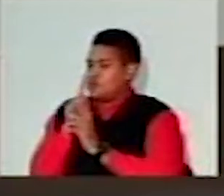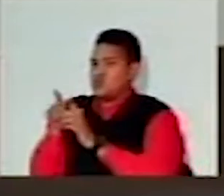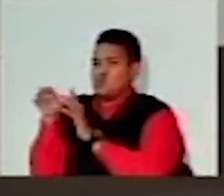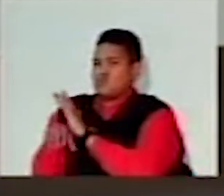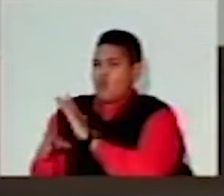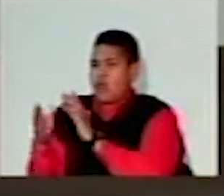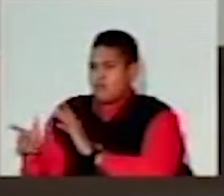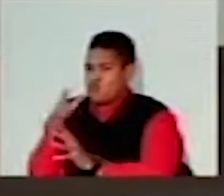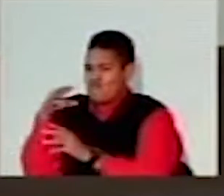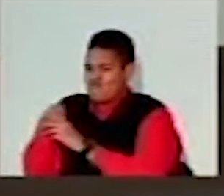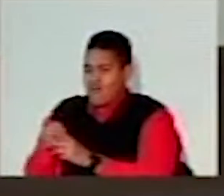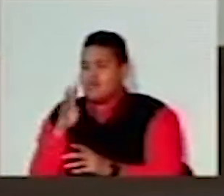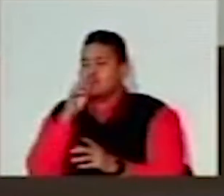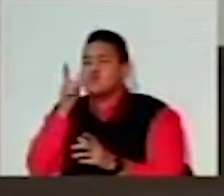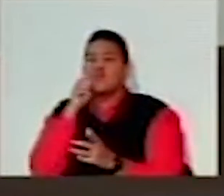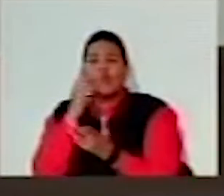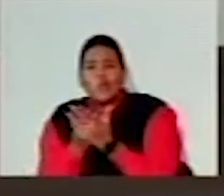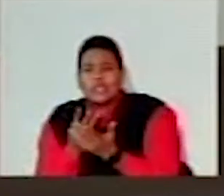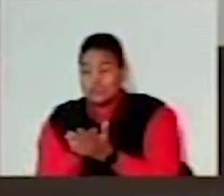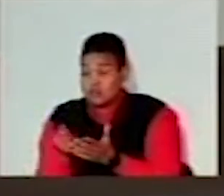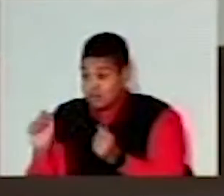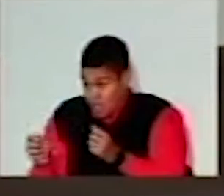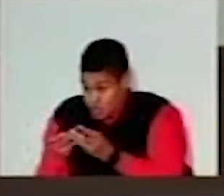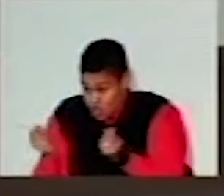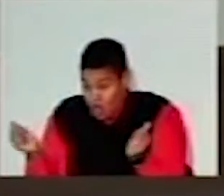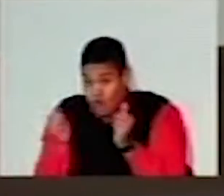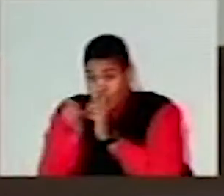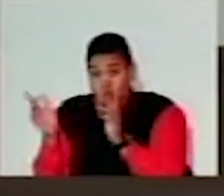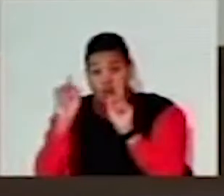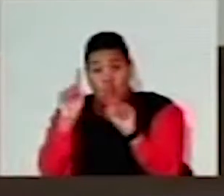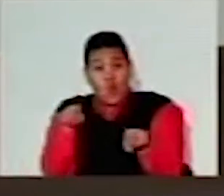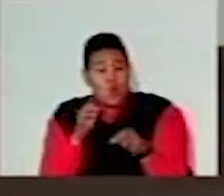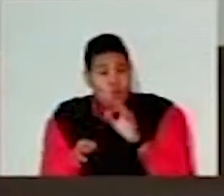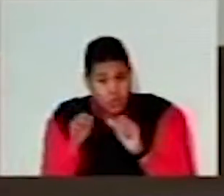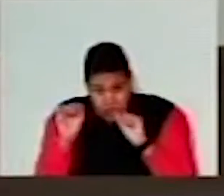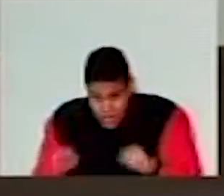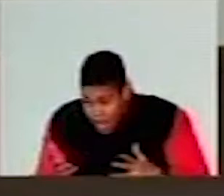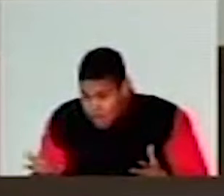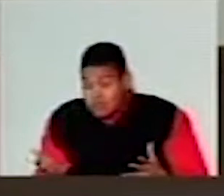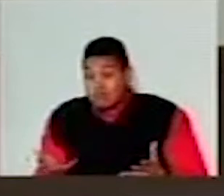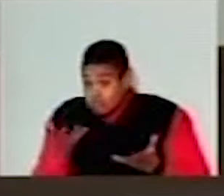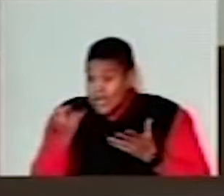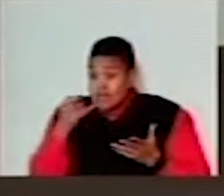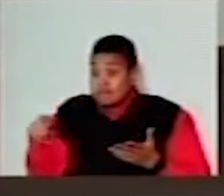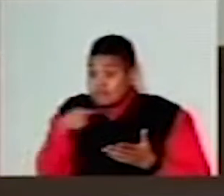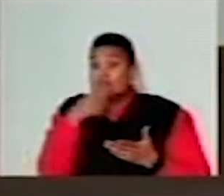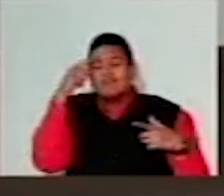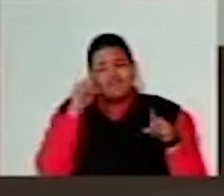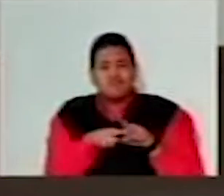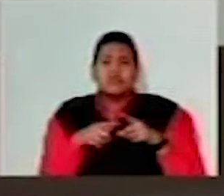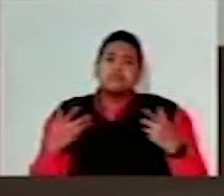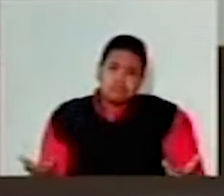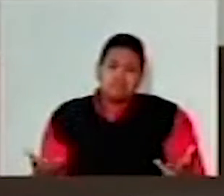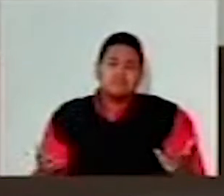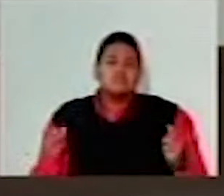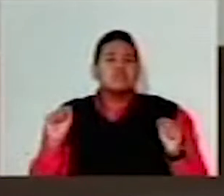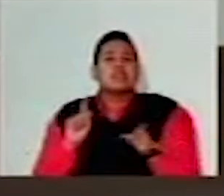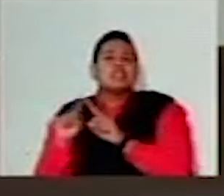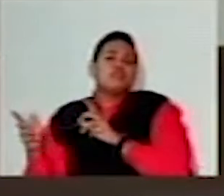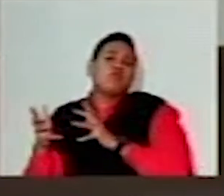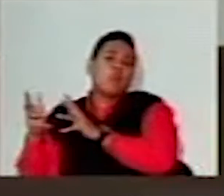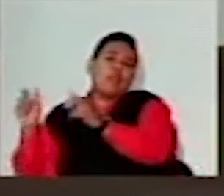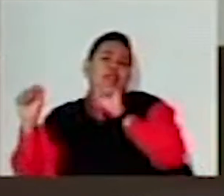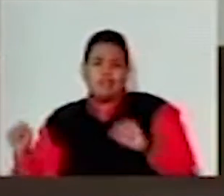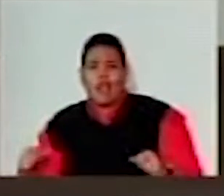matter that can be resolved without a trial? And in those circumstances, Mr. Speaker, that